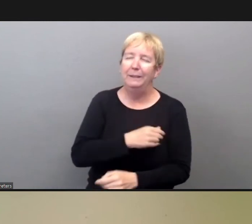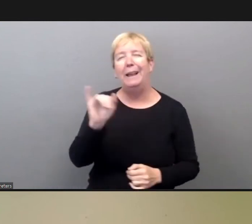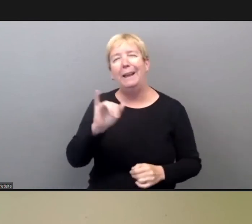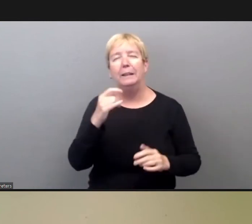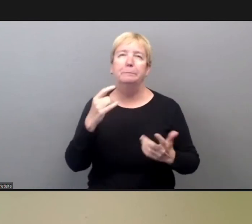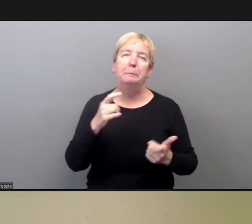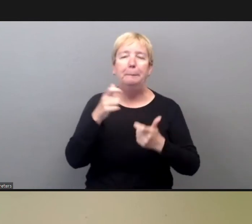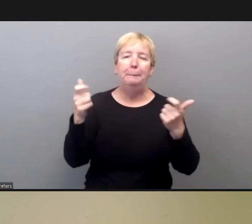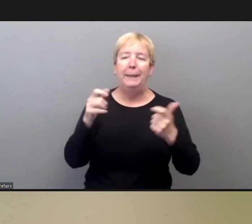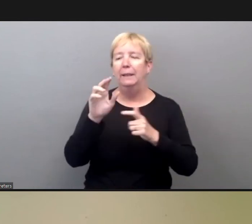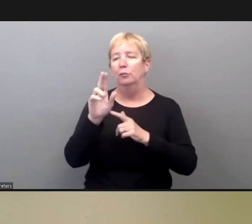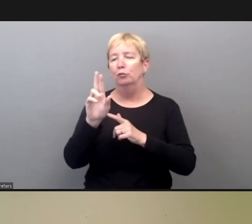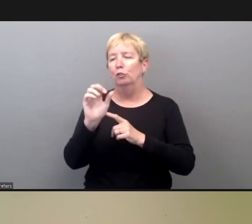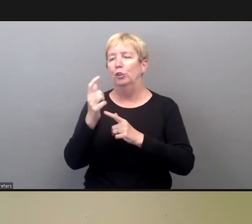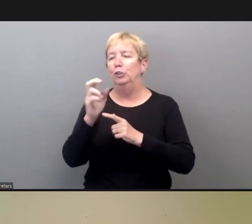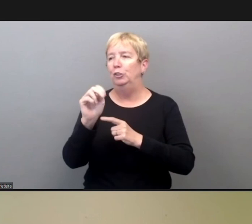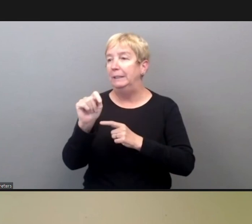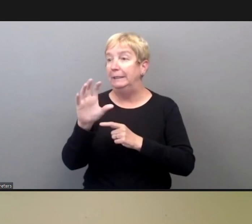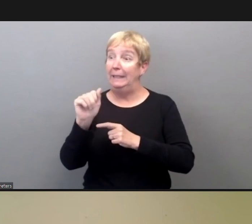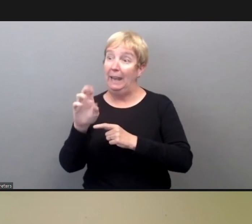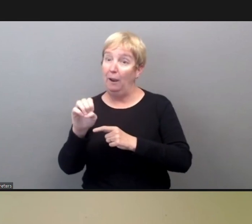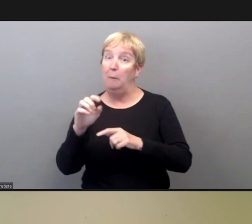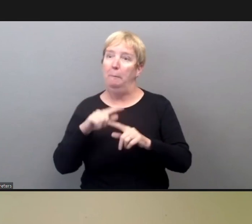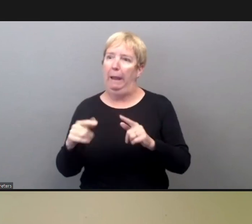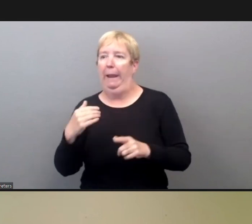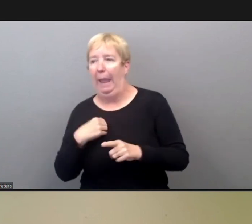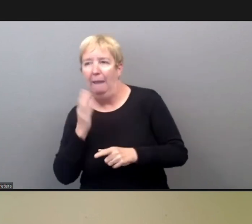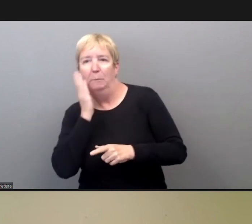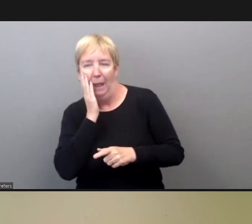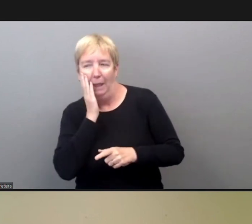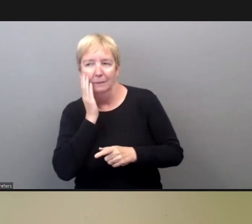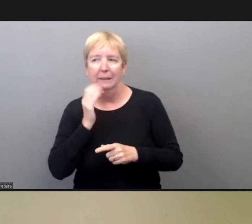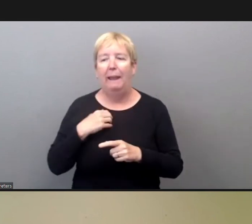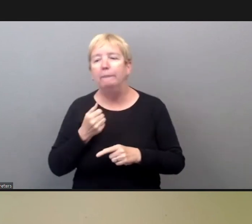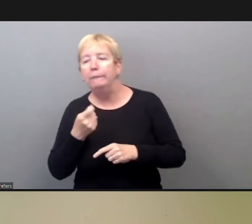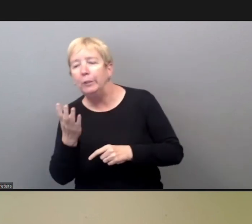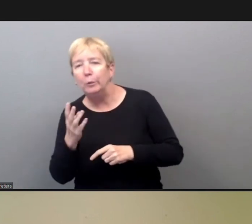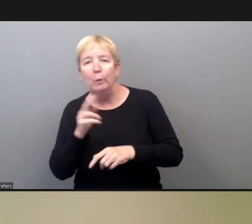two. I think the total is